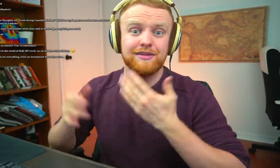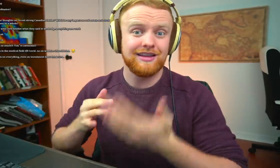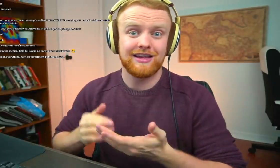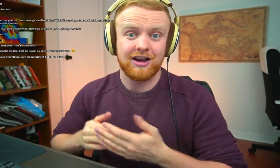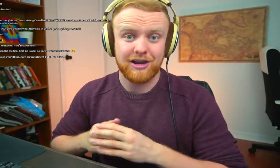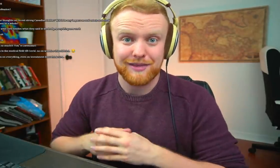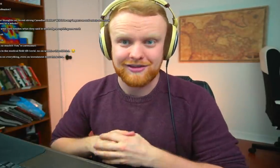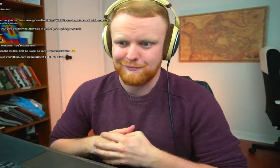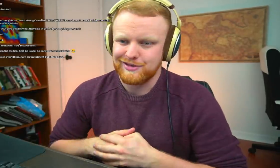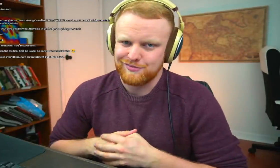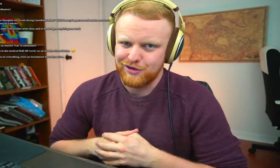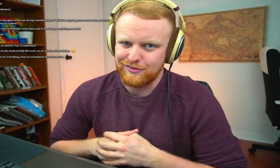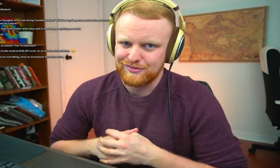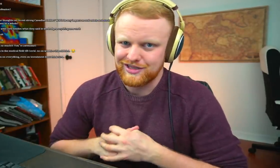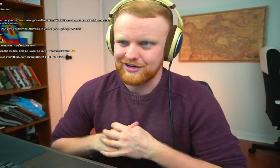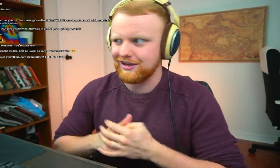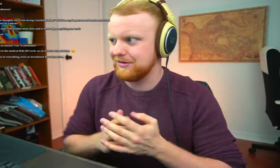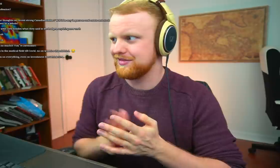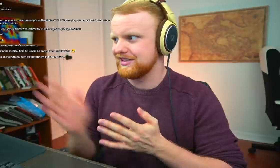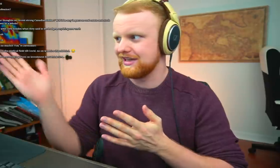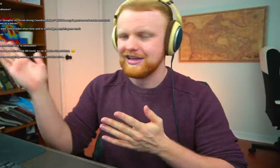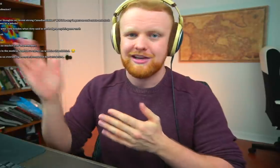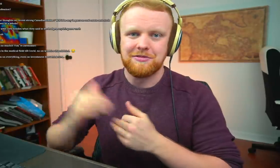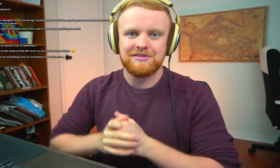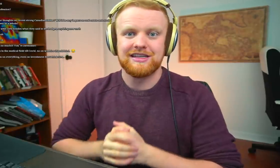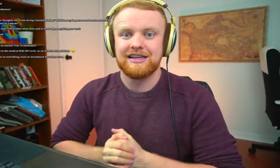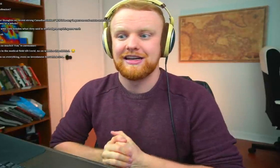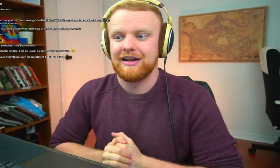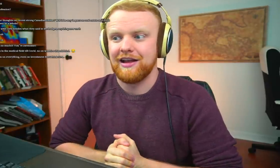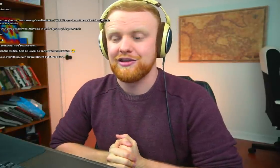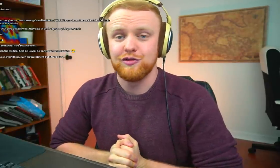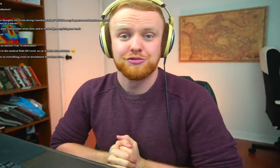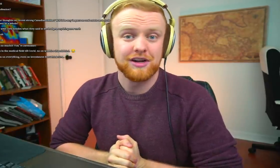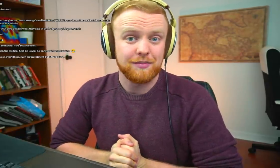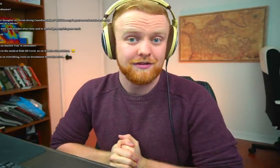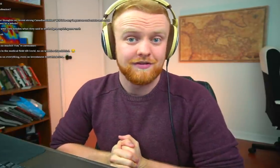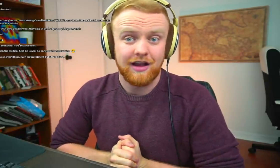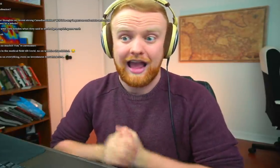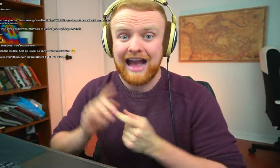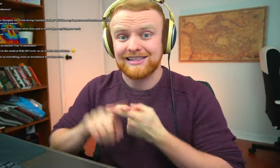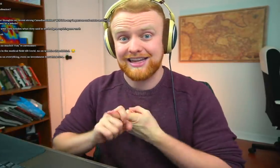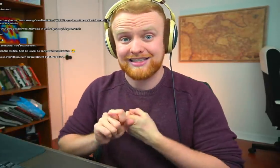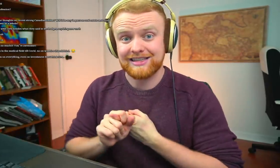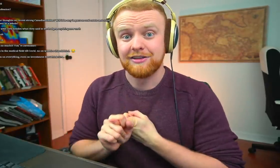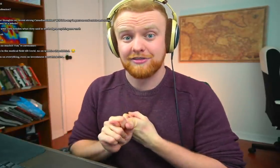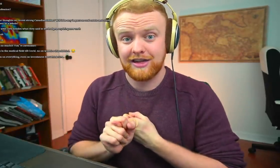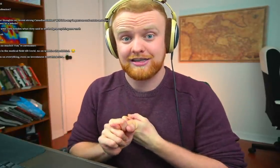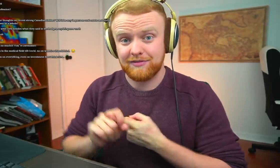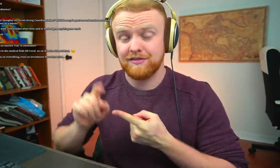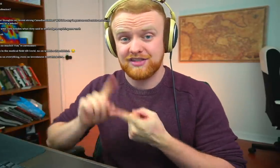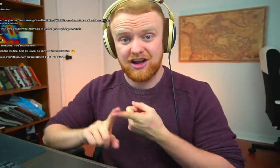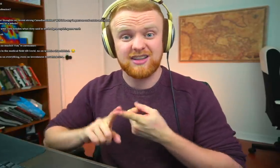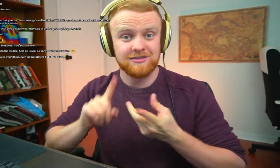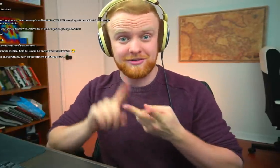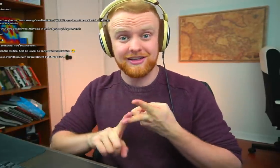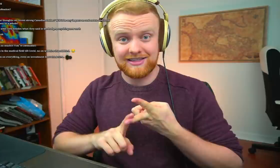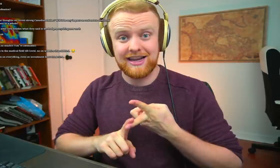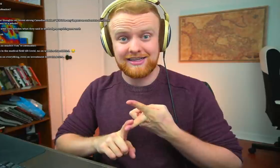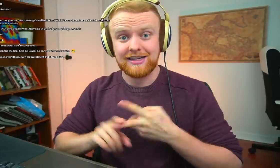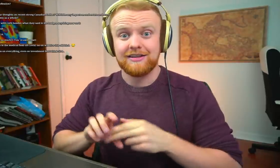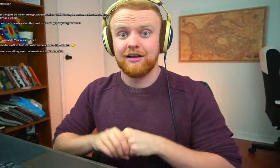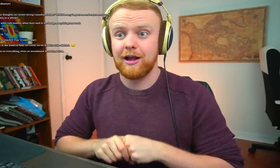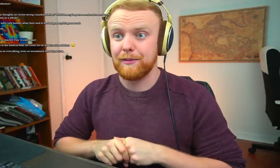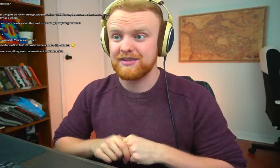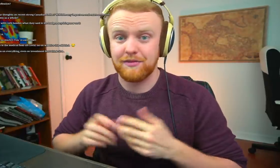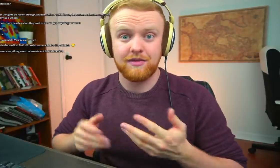help stimulate the economy. There have been some problems there, right? We've seen a huge run-up of assets, right, of stocks and real